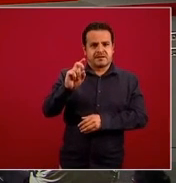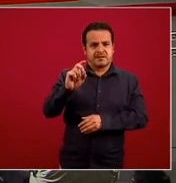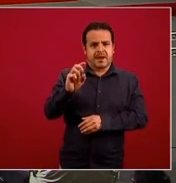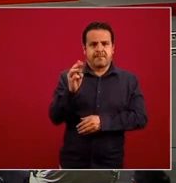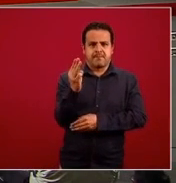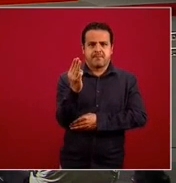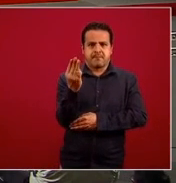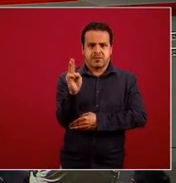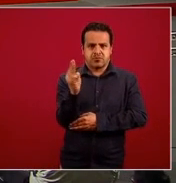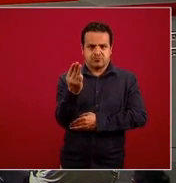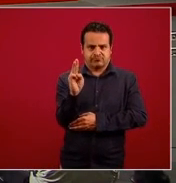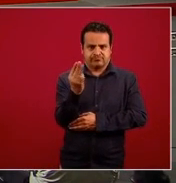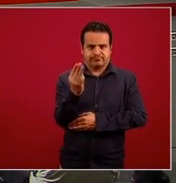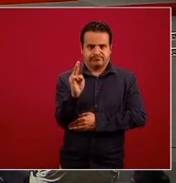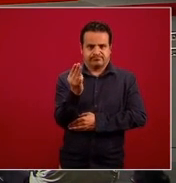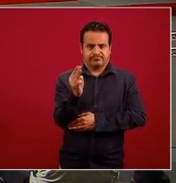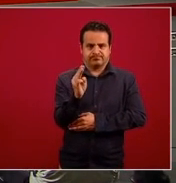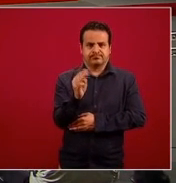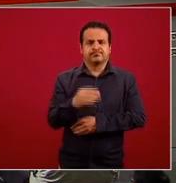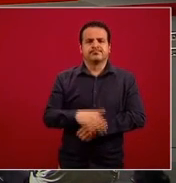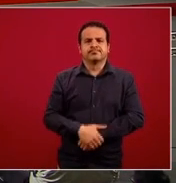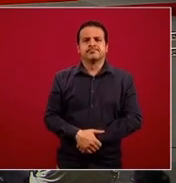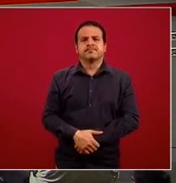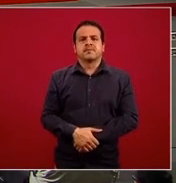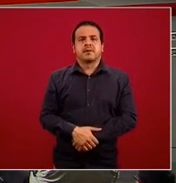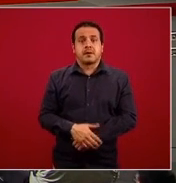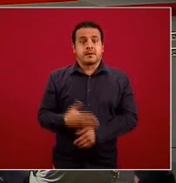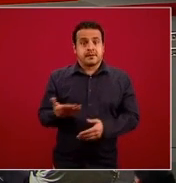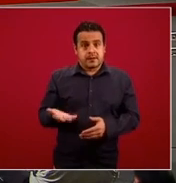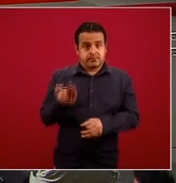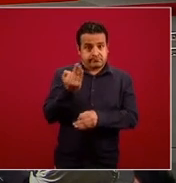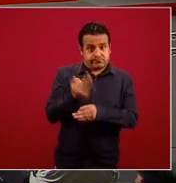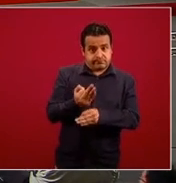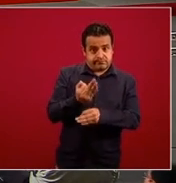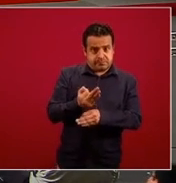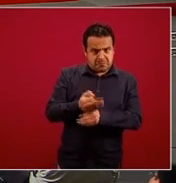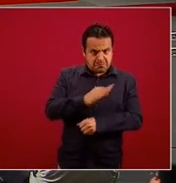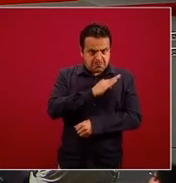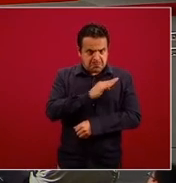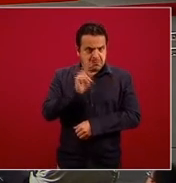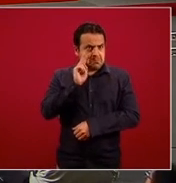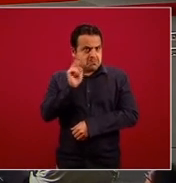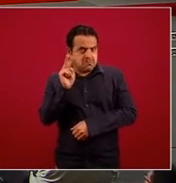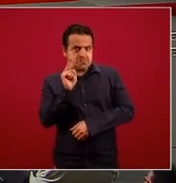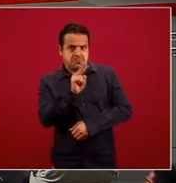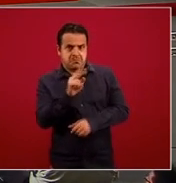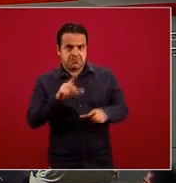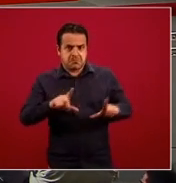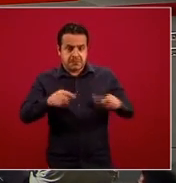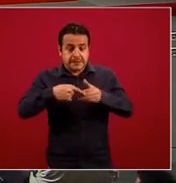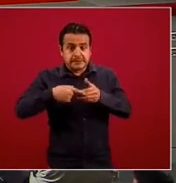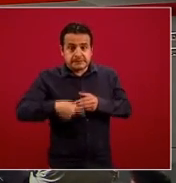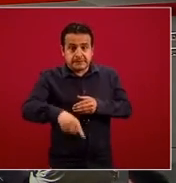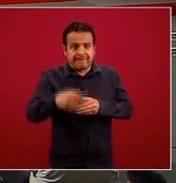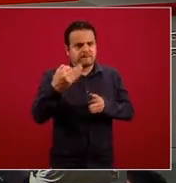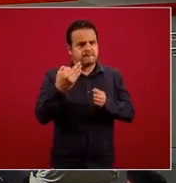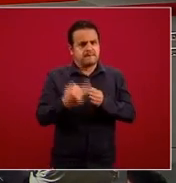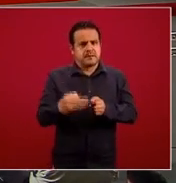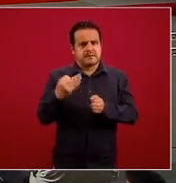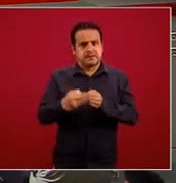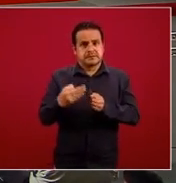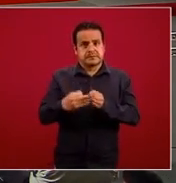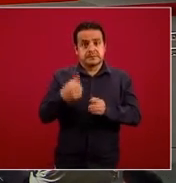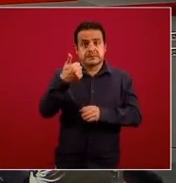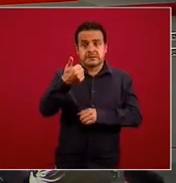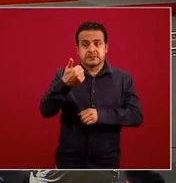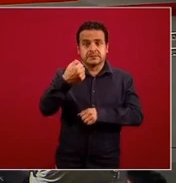they, in consequence, extended officially the duration of the Safe Distance Program all the